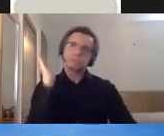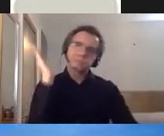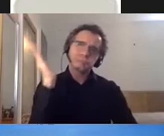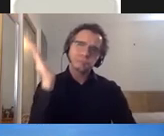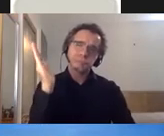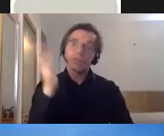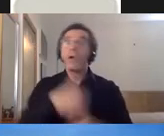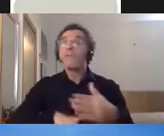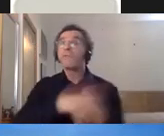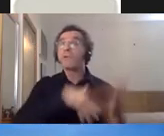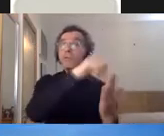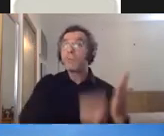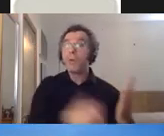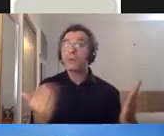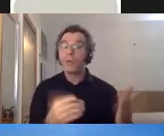can be found at